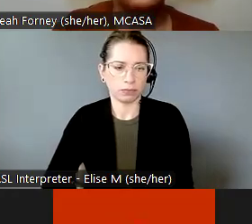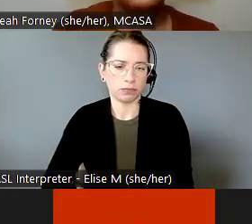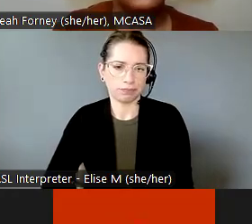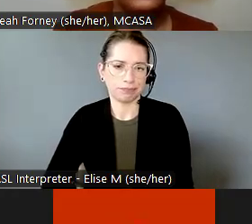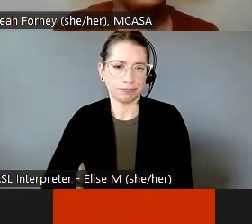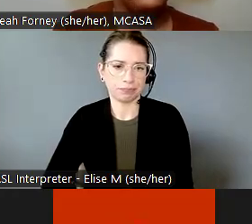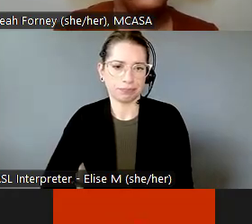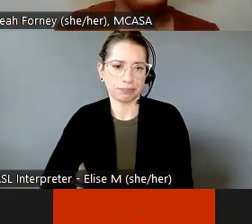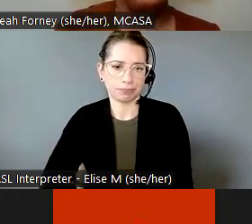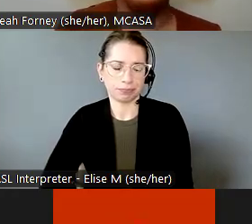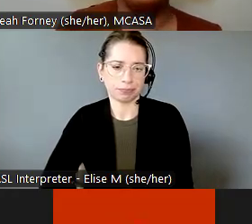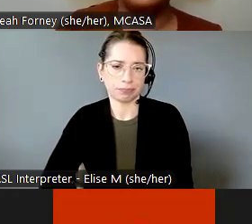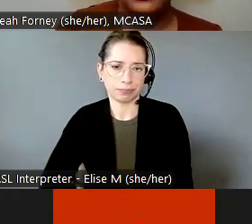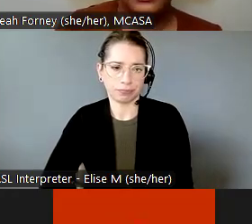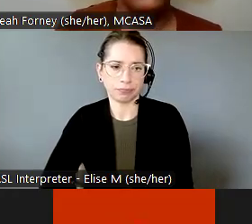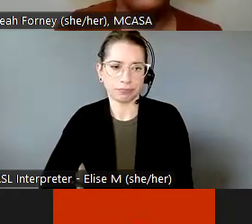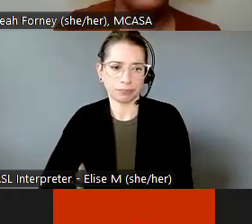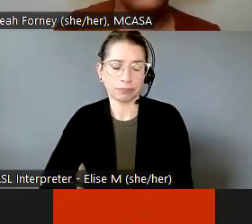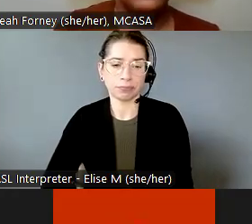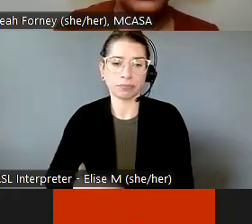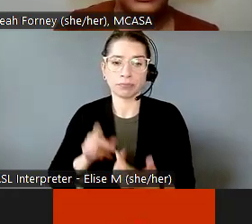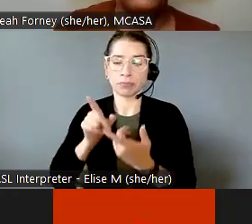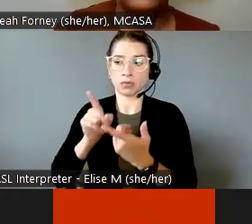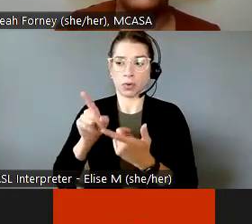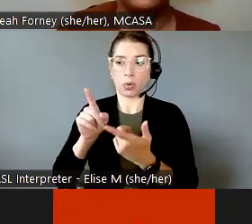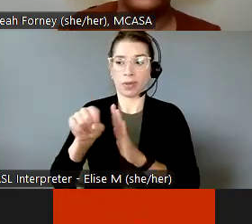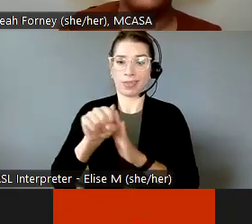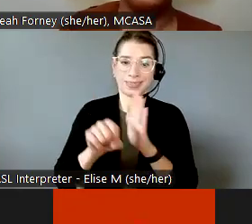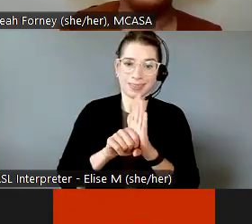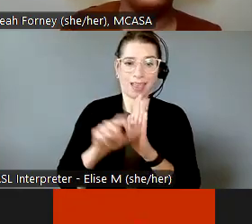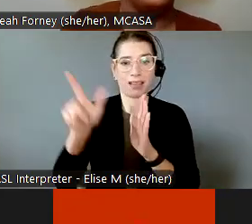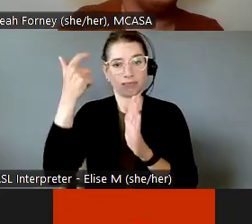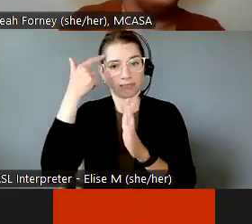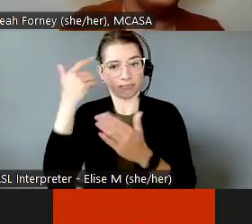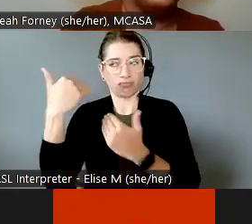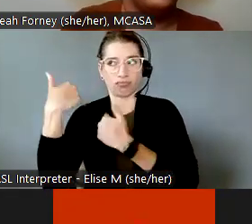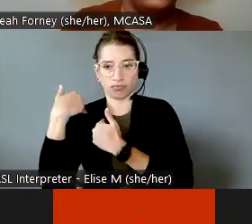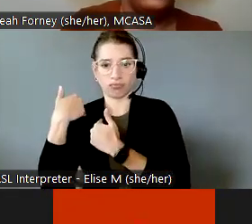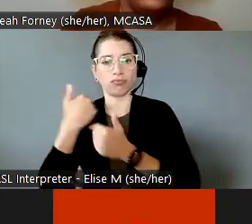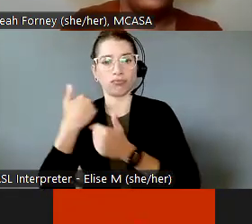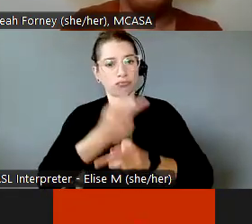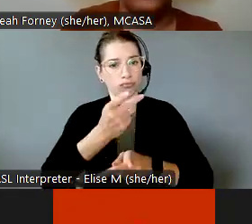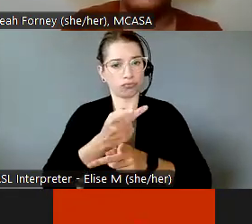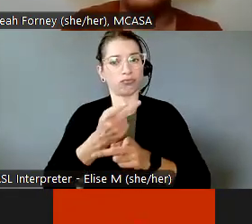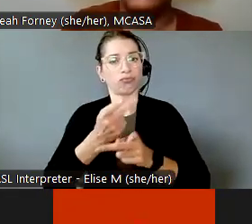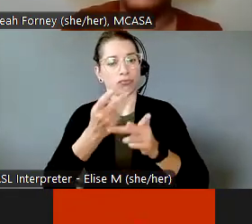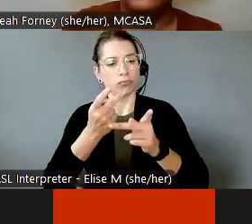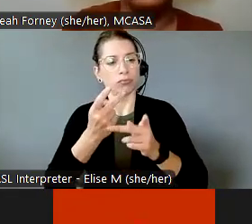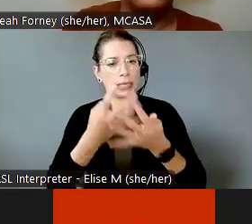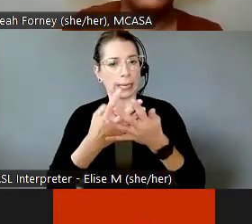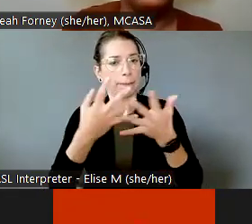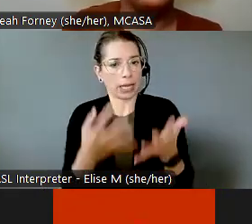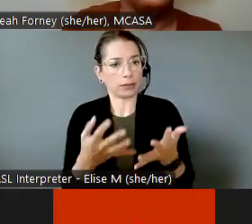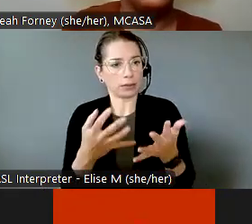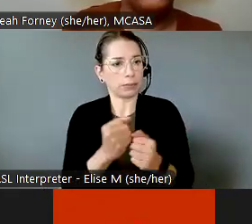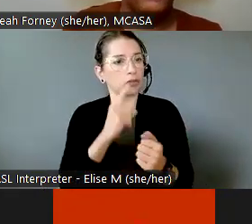And so the state takes on the care and safety of the inmates. And part of that care